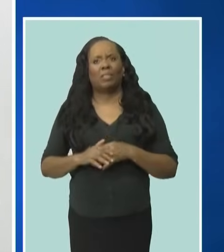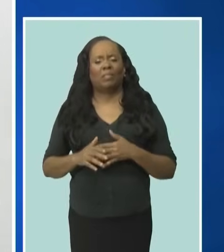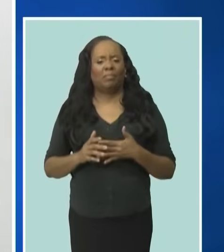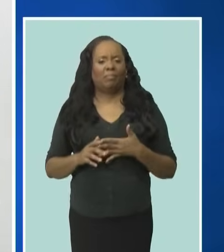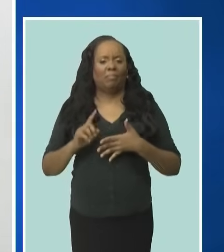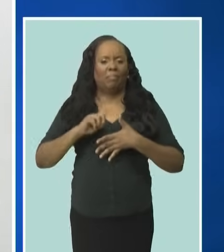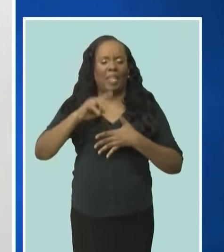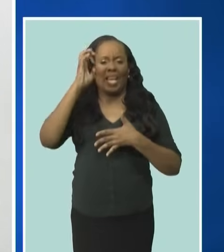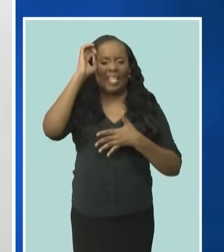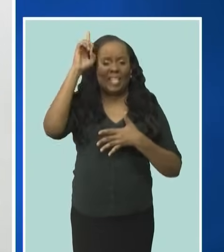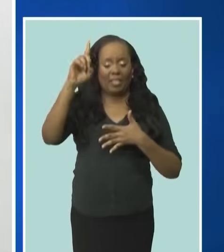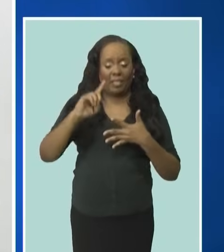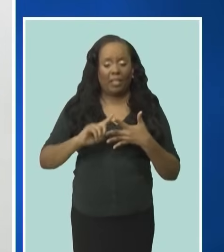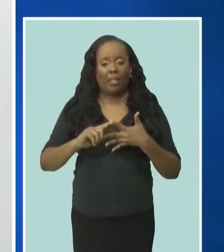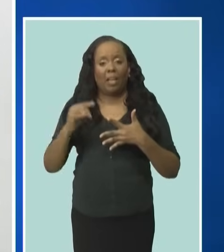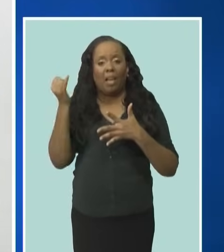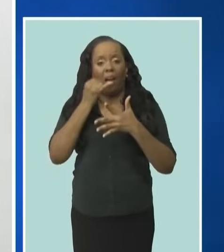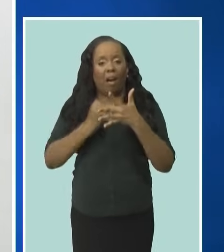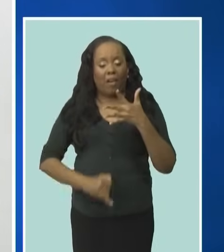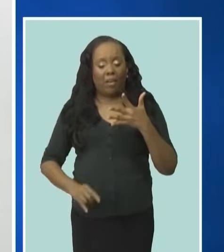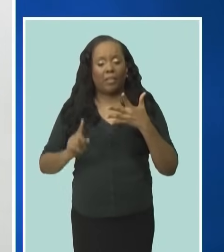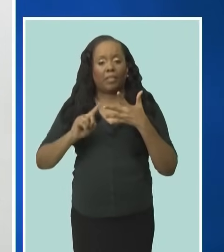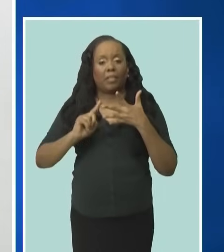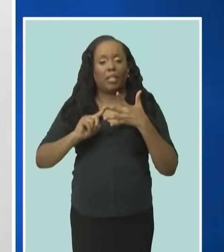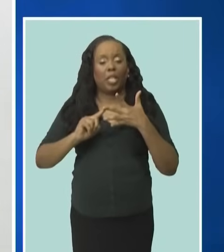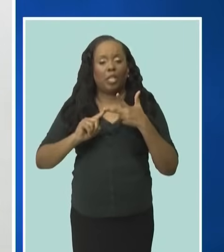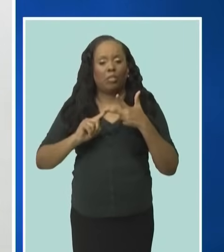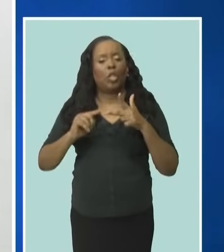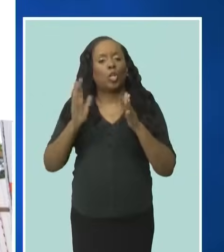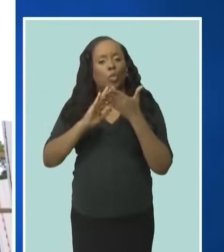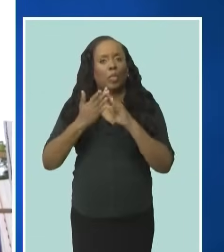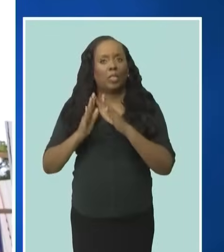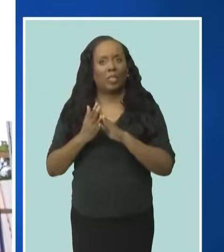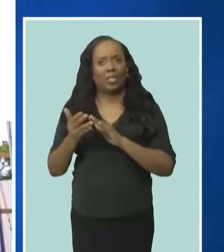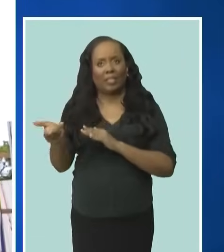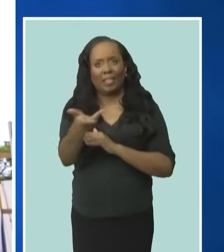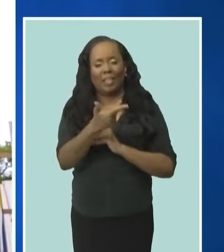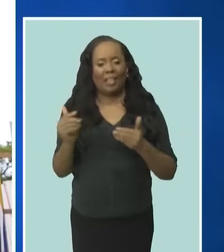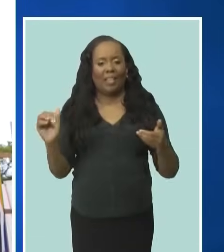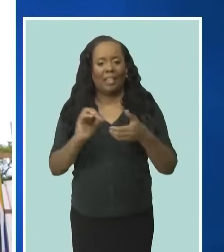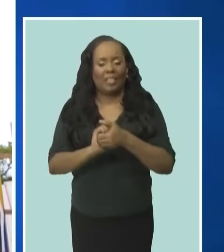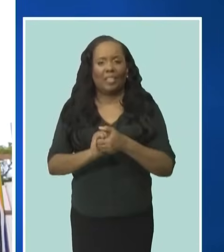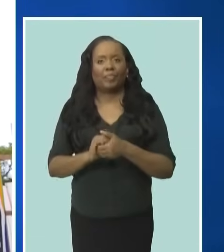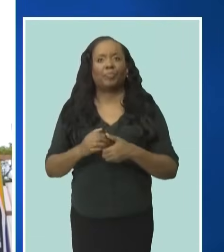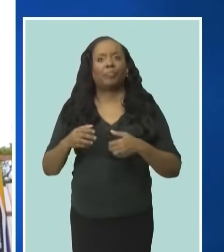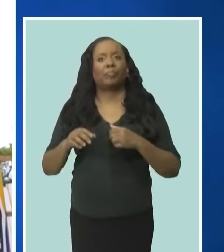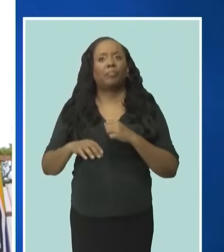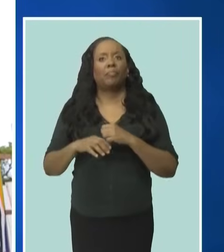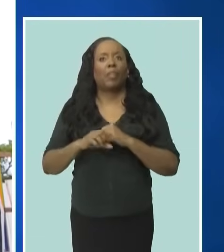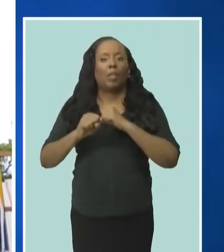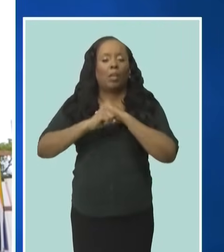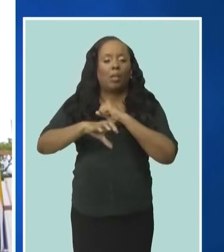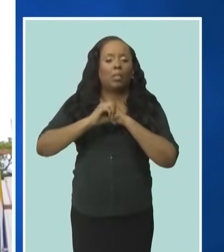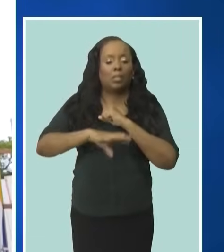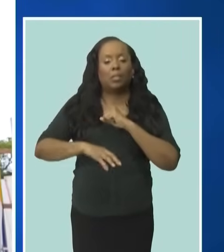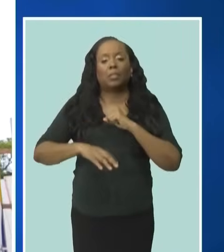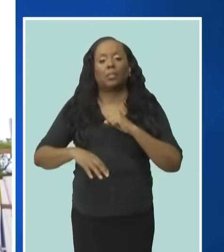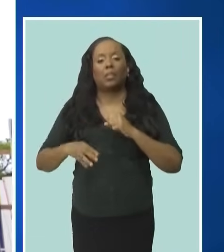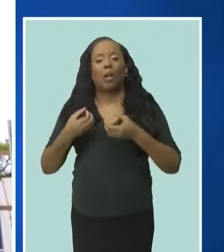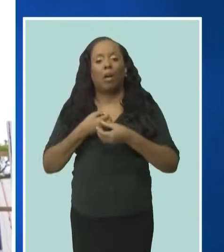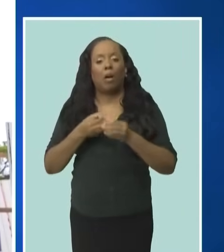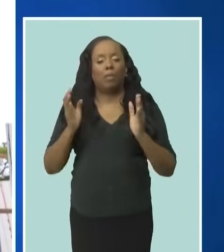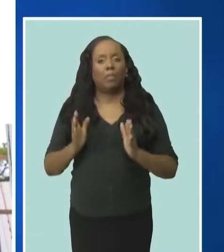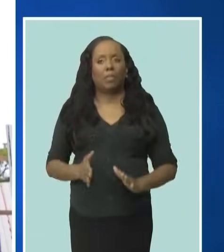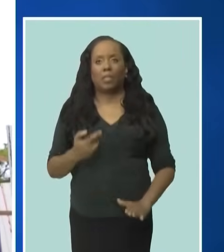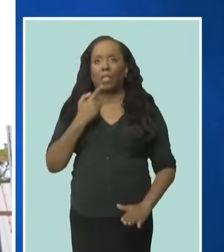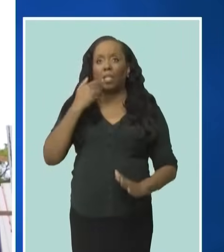education, artistry, and community converge. Marketing officer at Koiman Barbados, Charlene Mullin, says